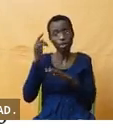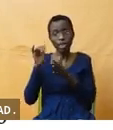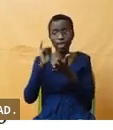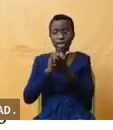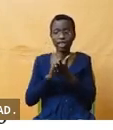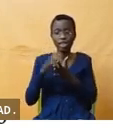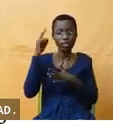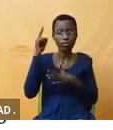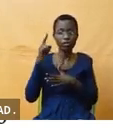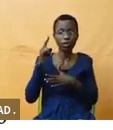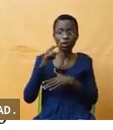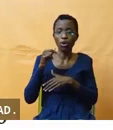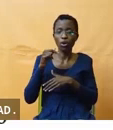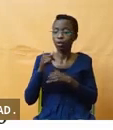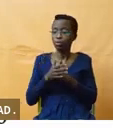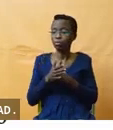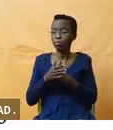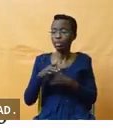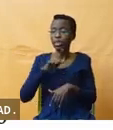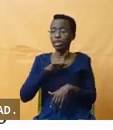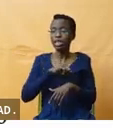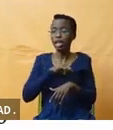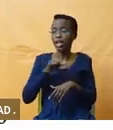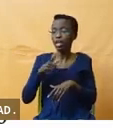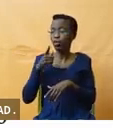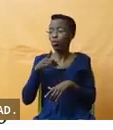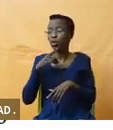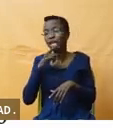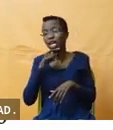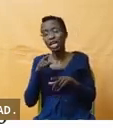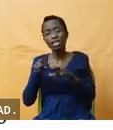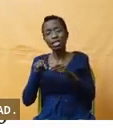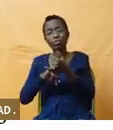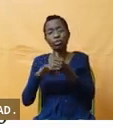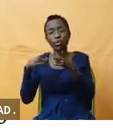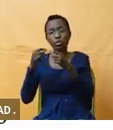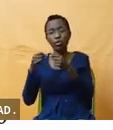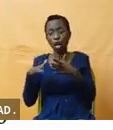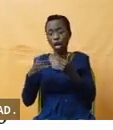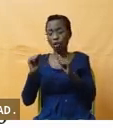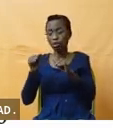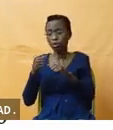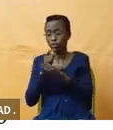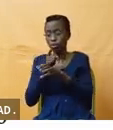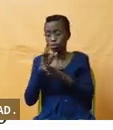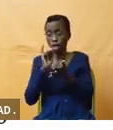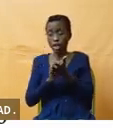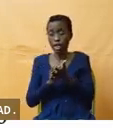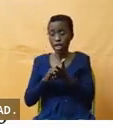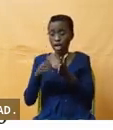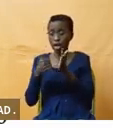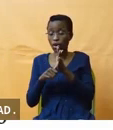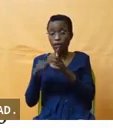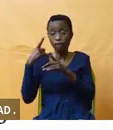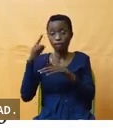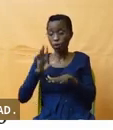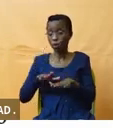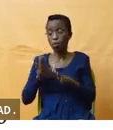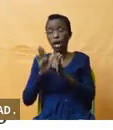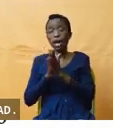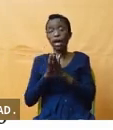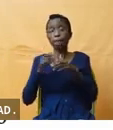for such forums when they come up. So how do you ensure that issues of women, issues of persons living with disability are actually